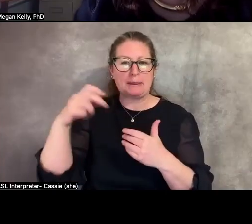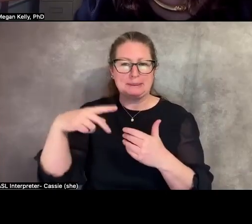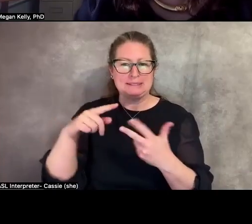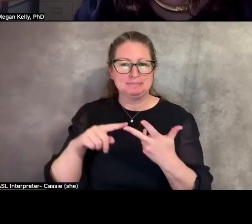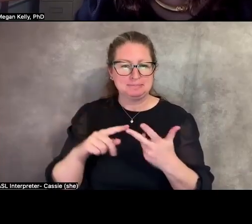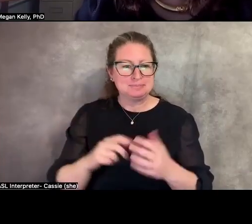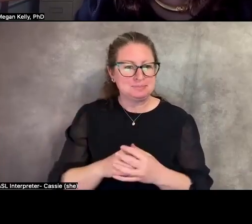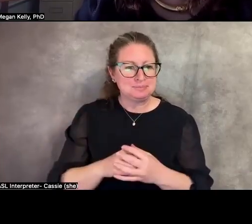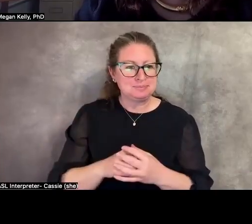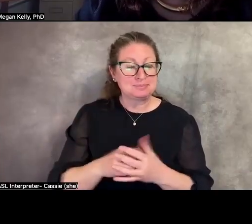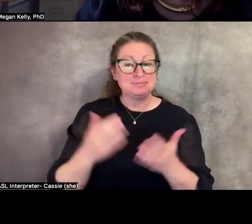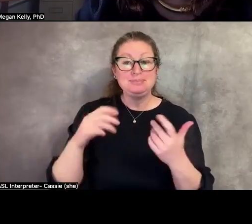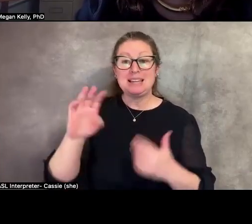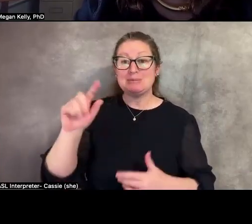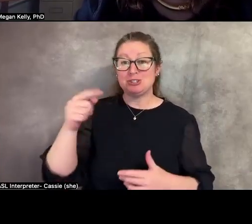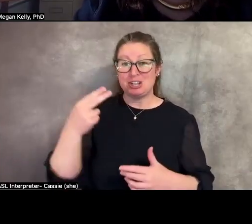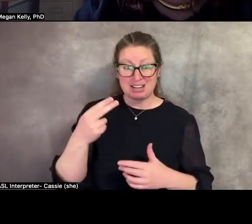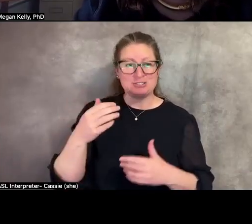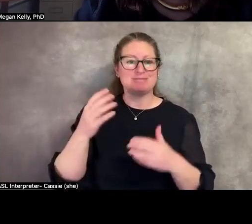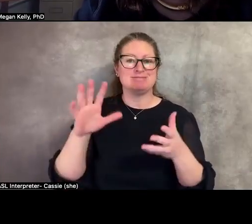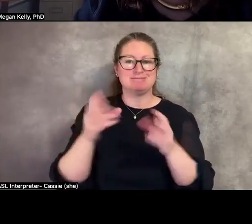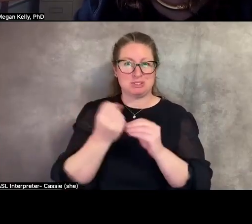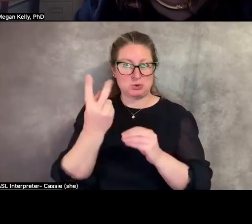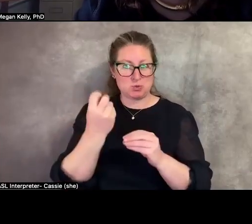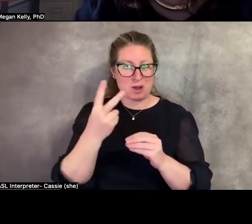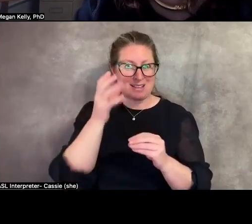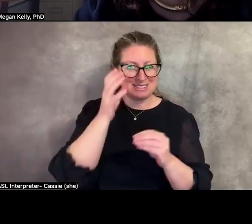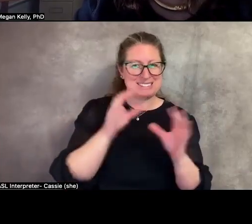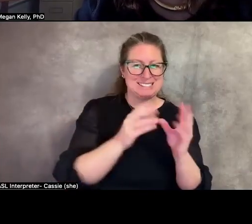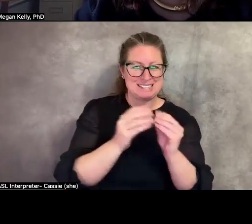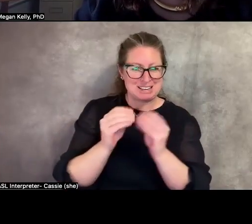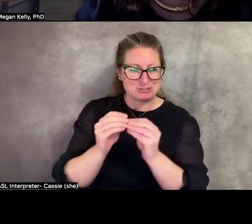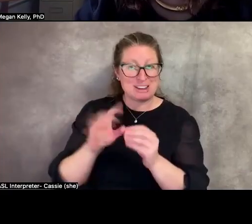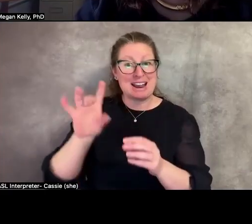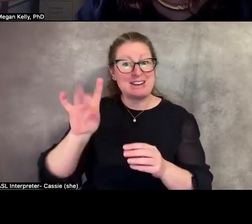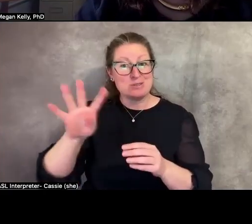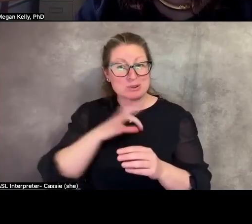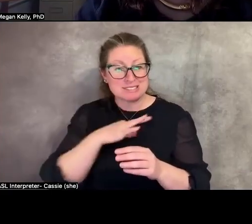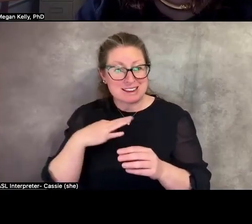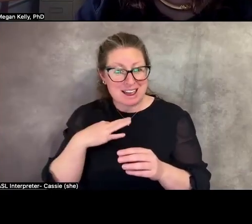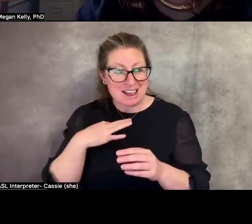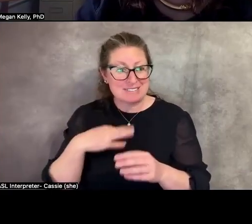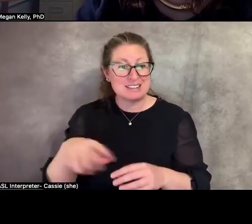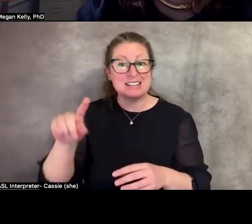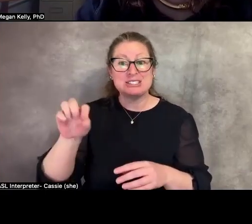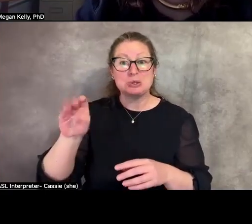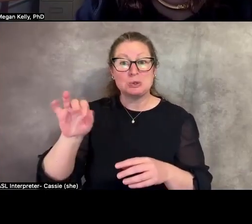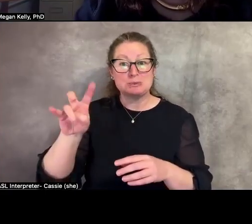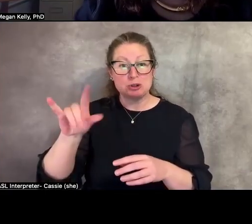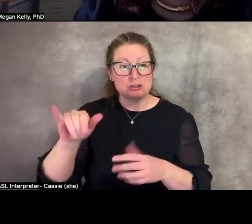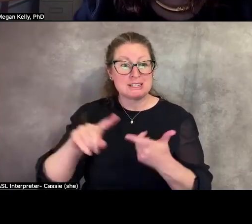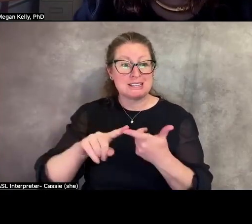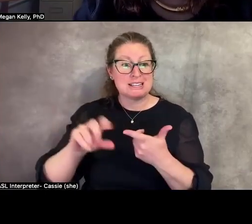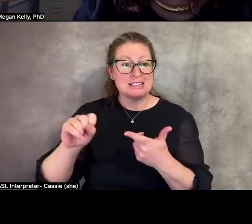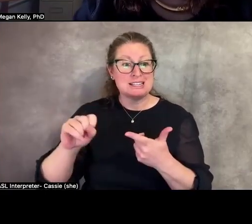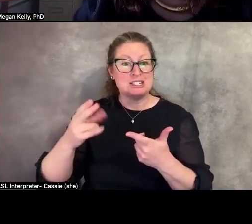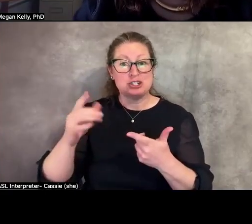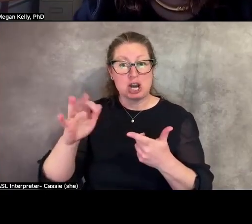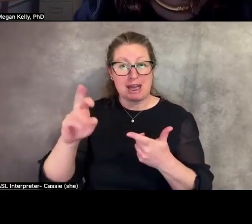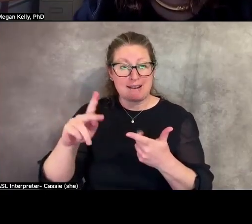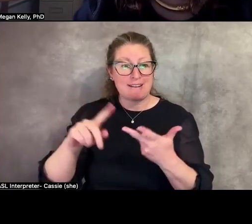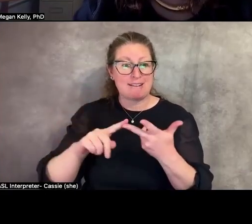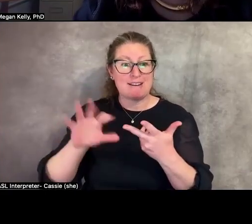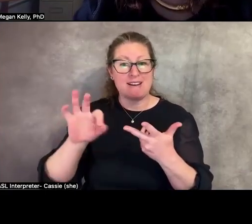the MGH-COE conducted 12 listening sessions with 84 staff at Tewksbury Hospital, Shattuck Hospital, and Fuller